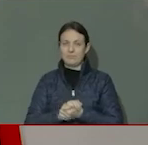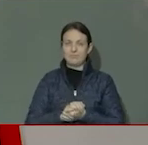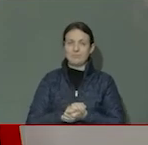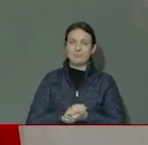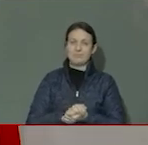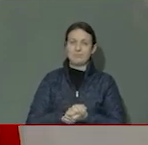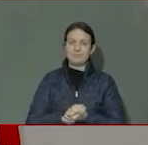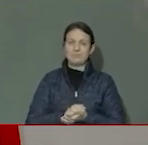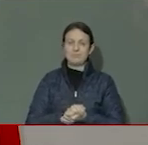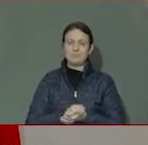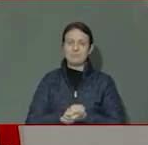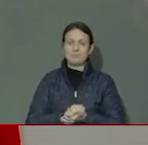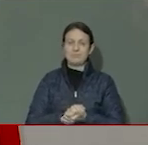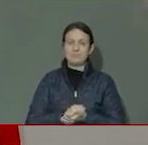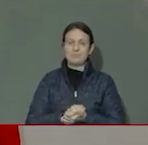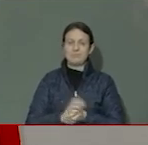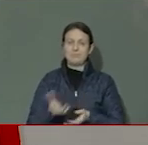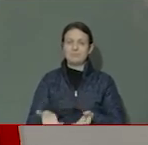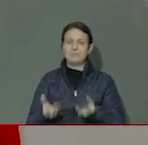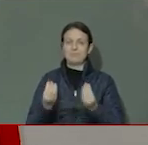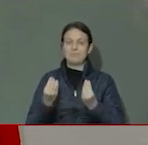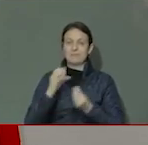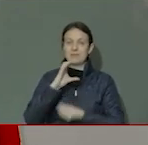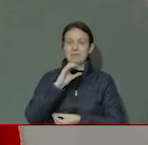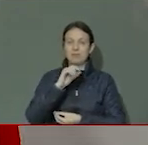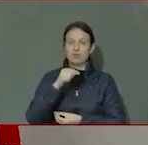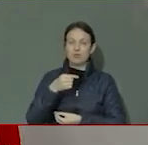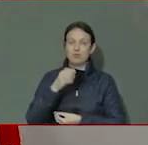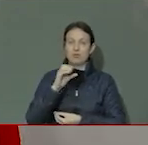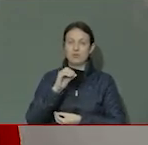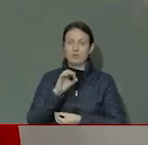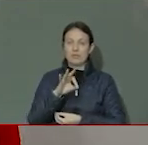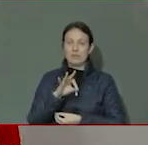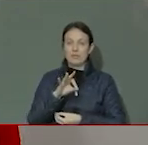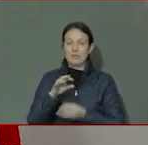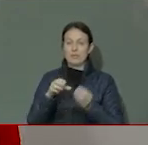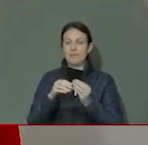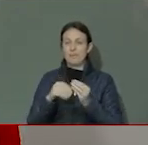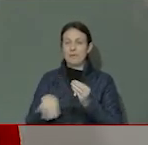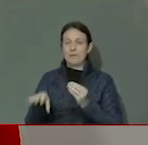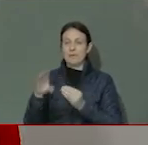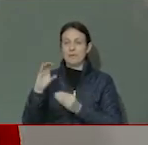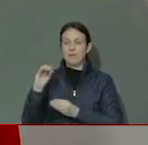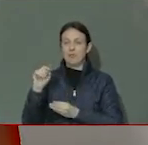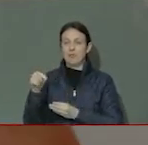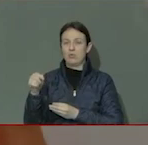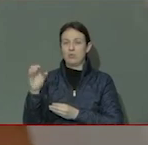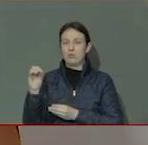Okay, so that's going to be 0.03 minus